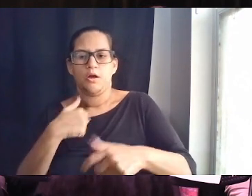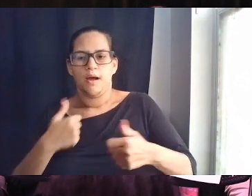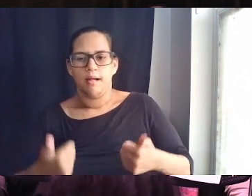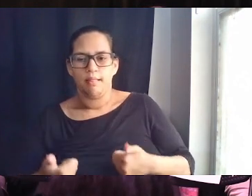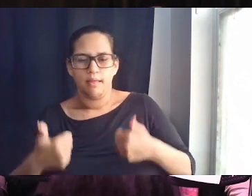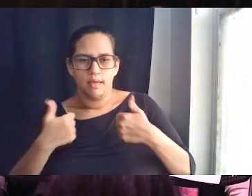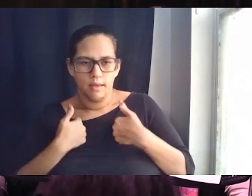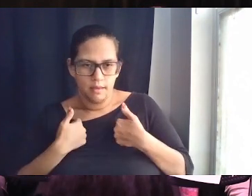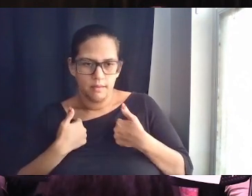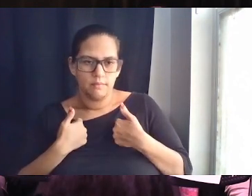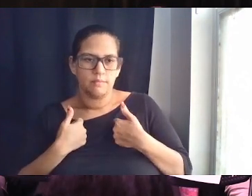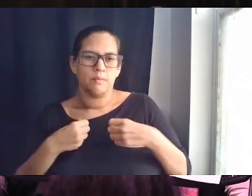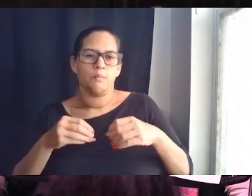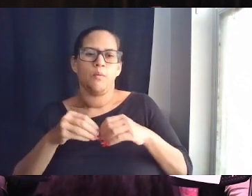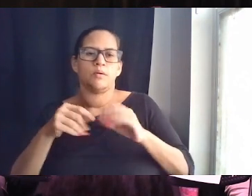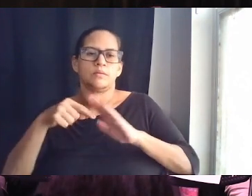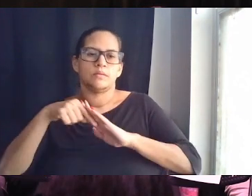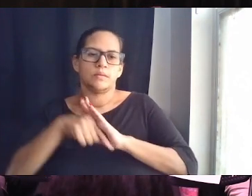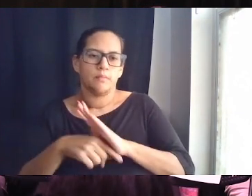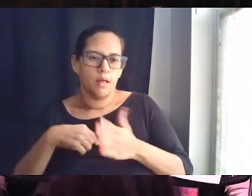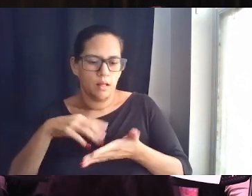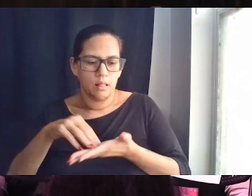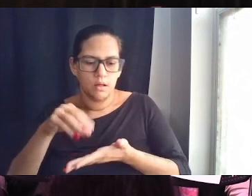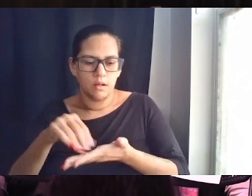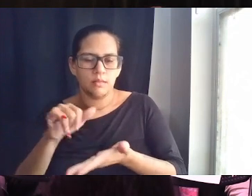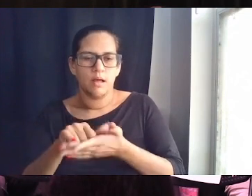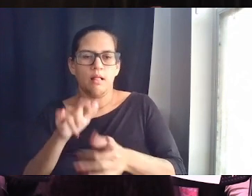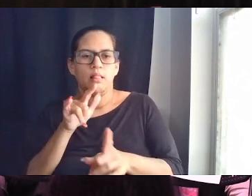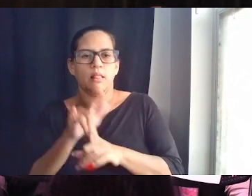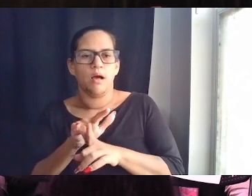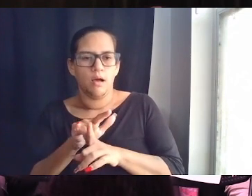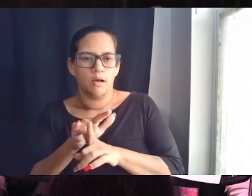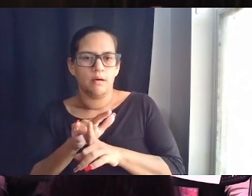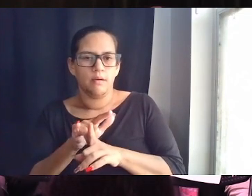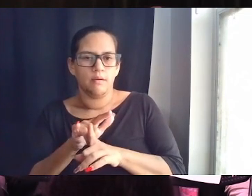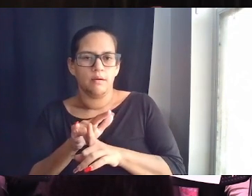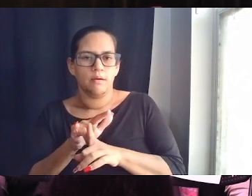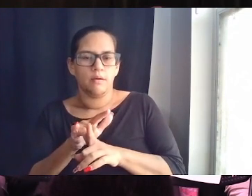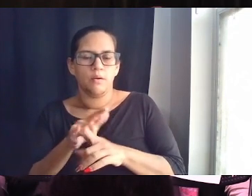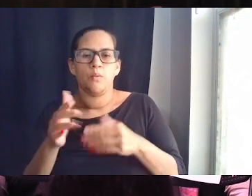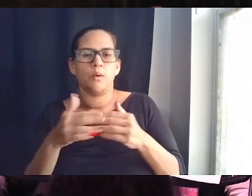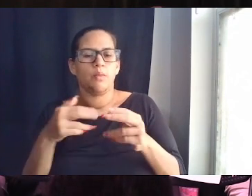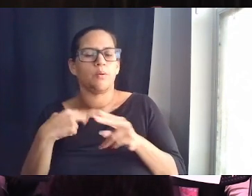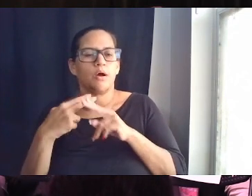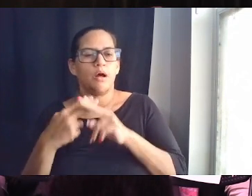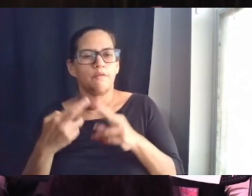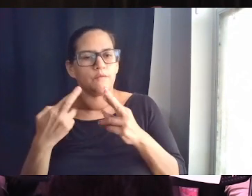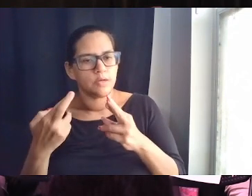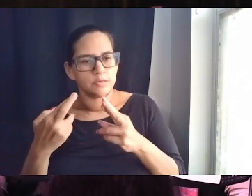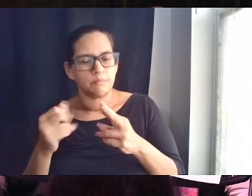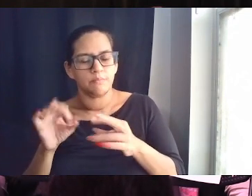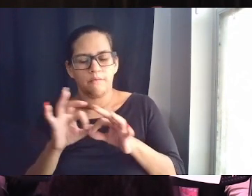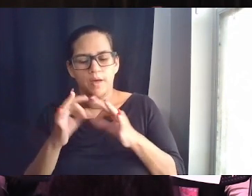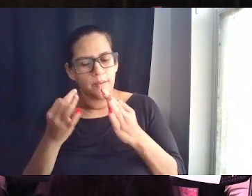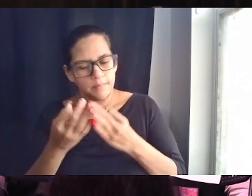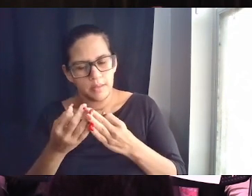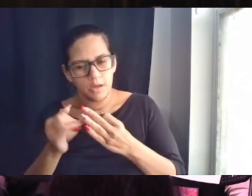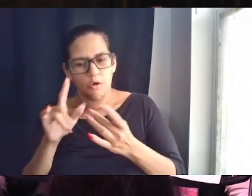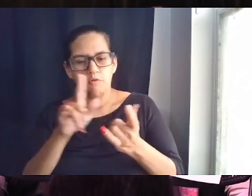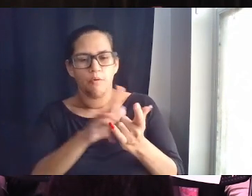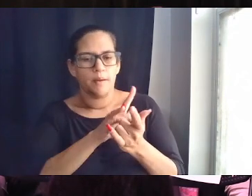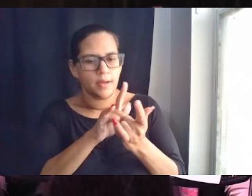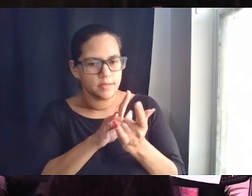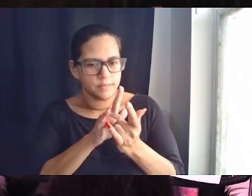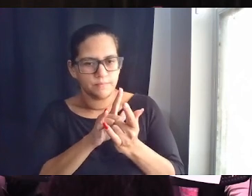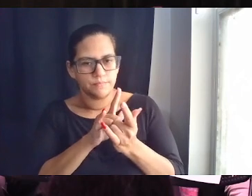learn that love, whether we call it friendship or family or romance, is a work of